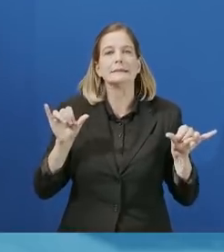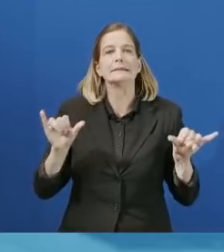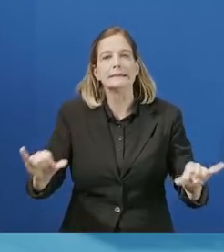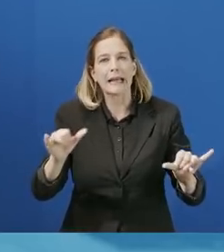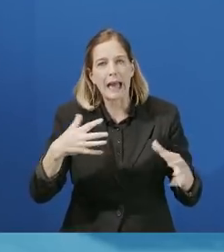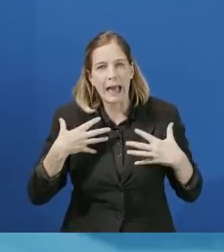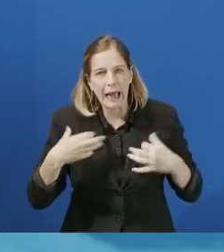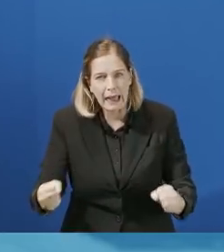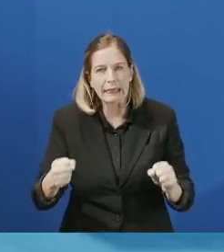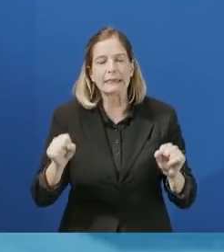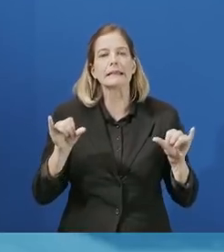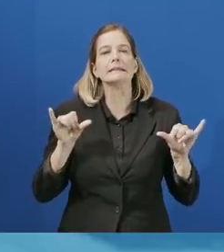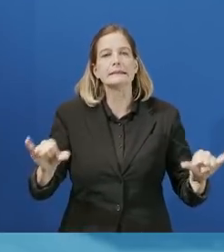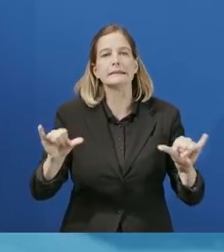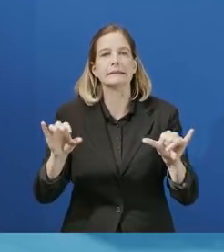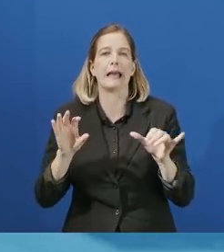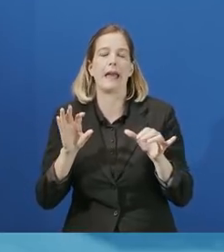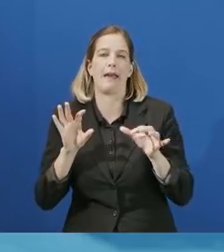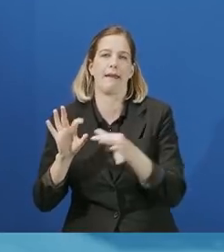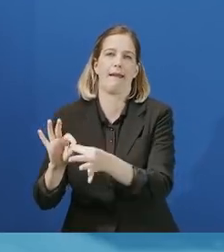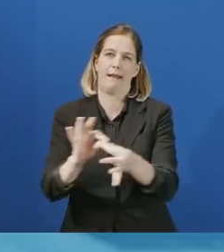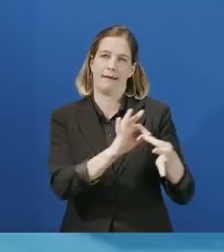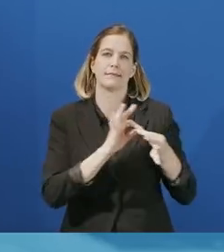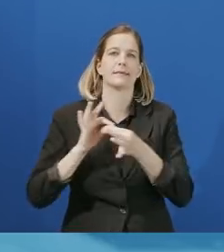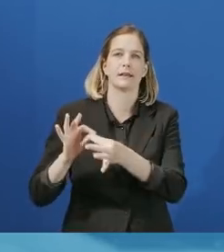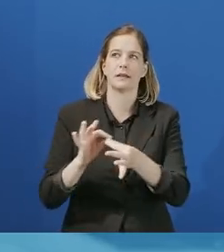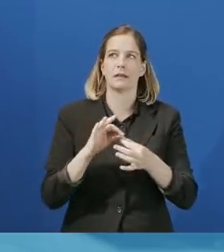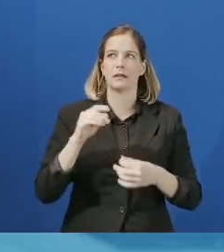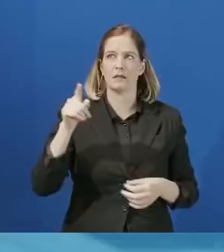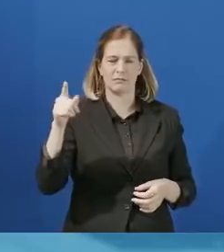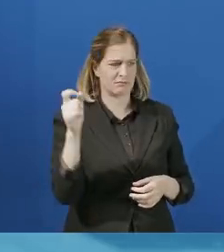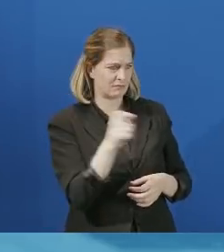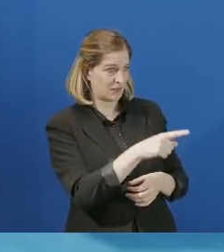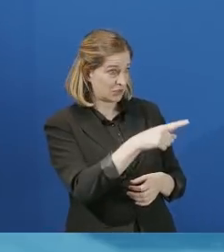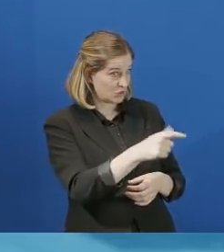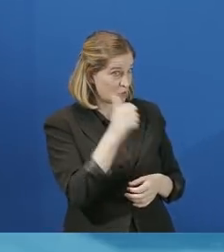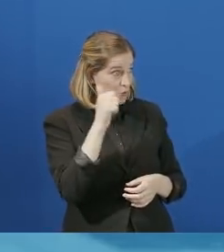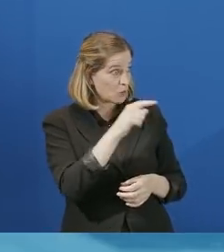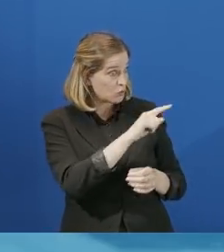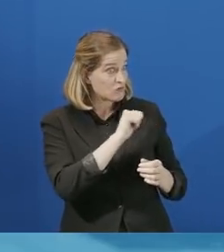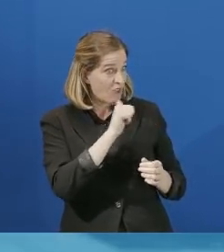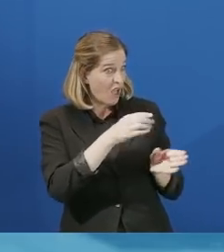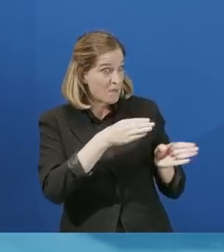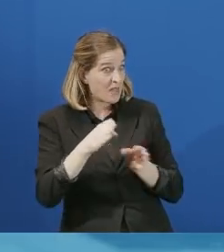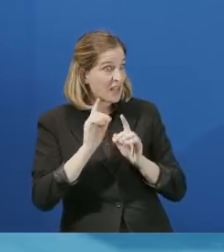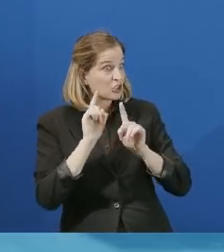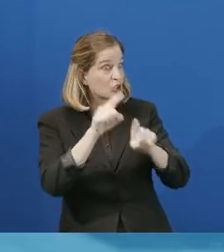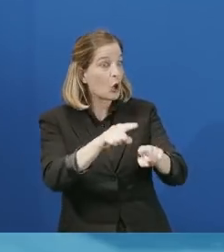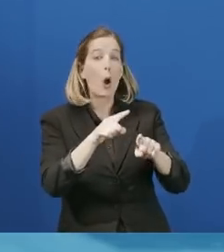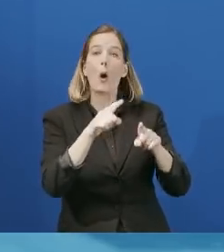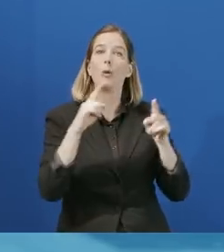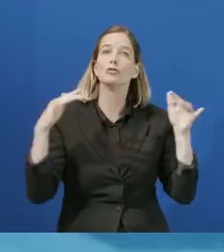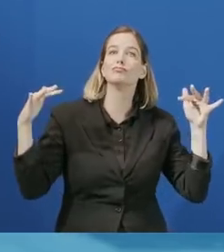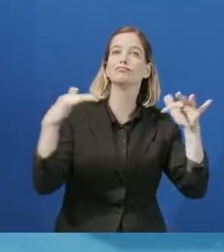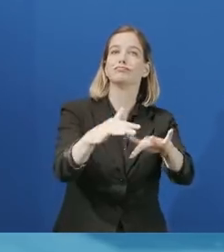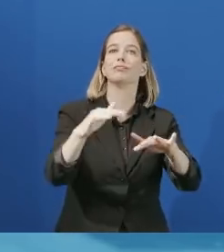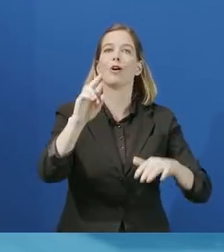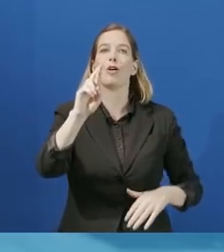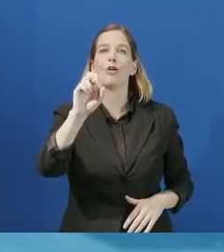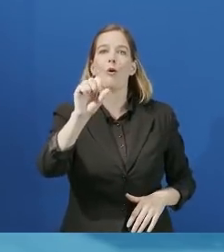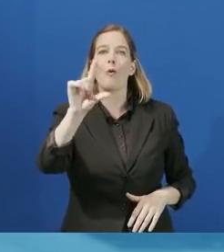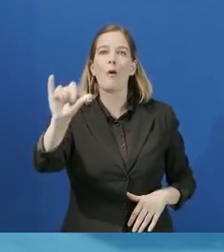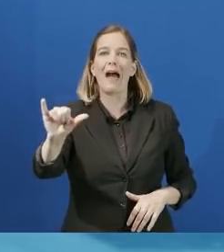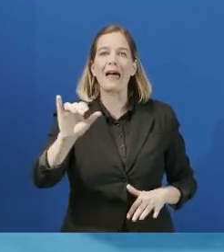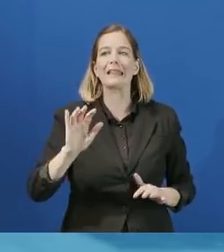rally? I'm going to stand by the words that I've said, and Howie, that's not what's been announced. We're going to go to Zoom next, so we're going to